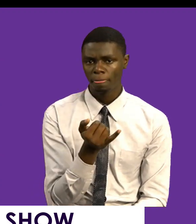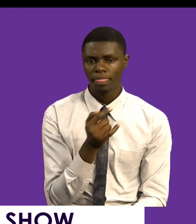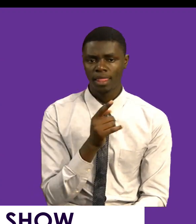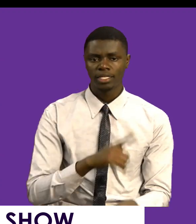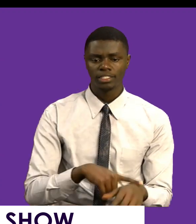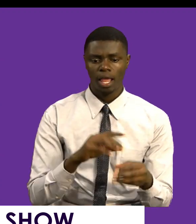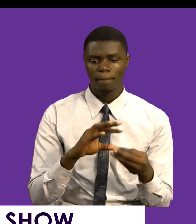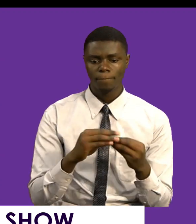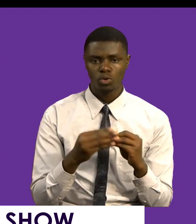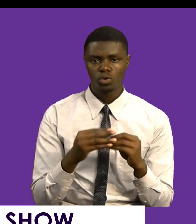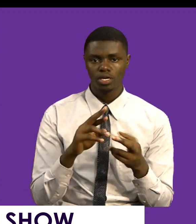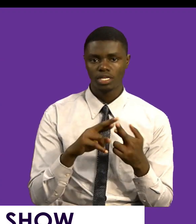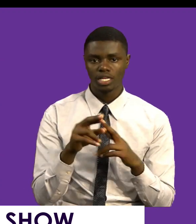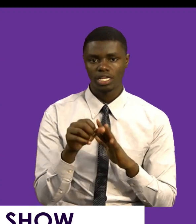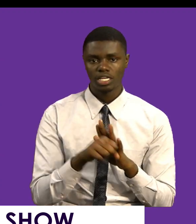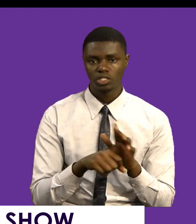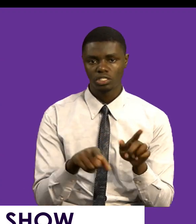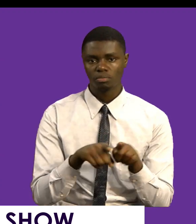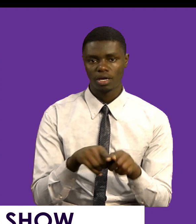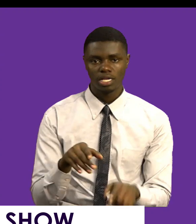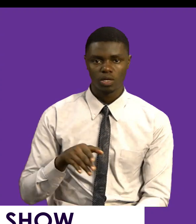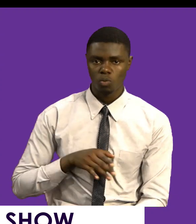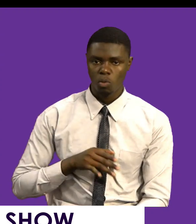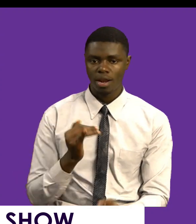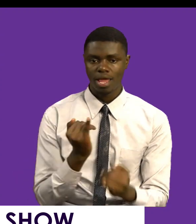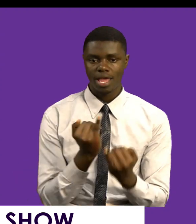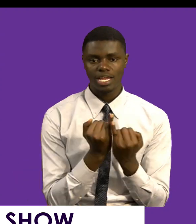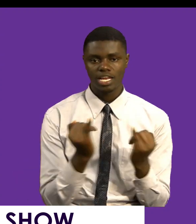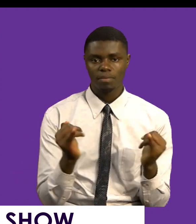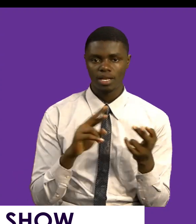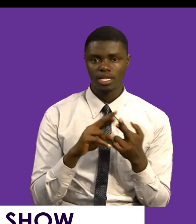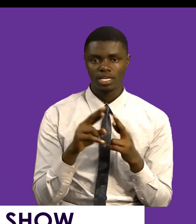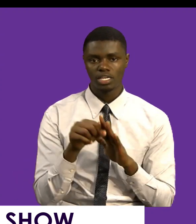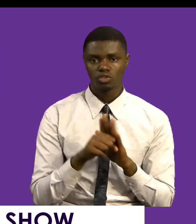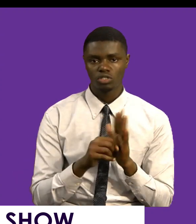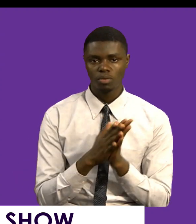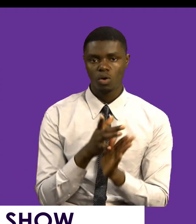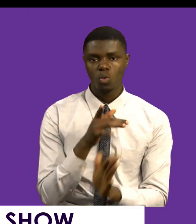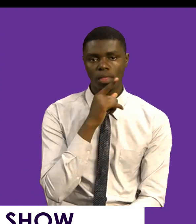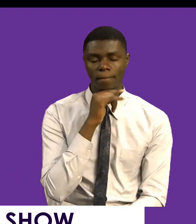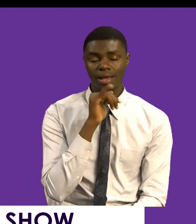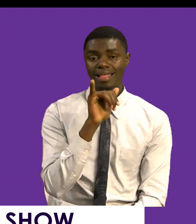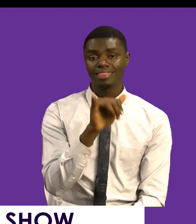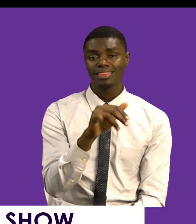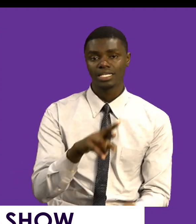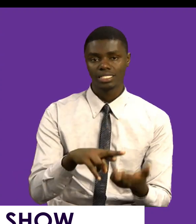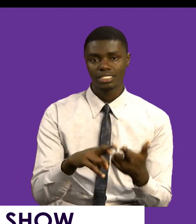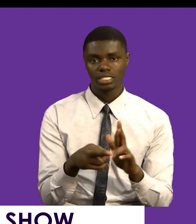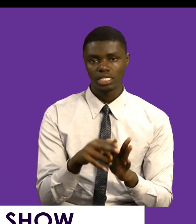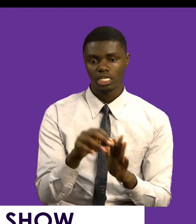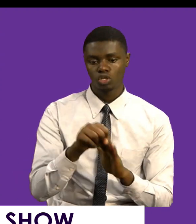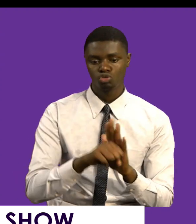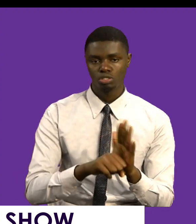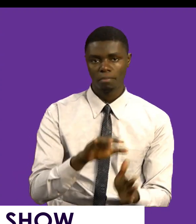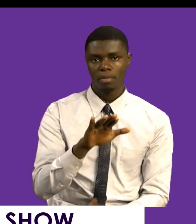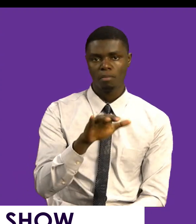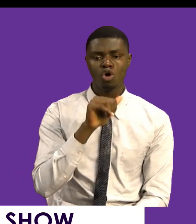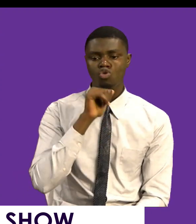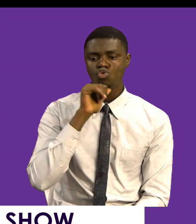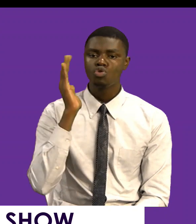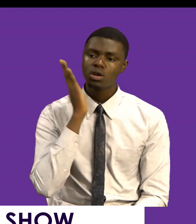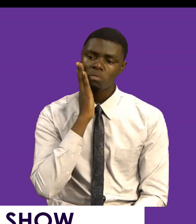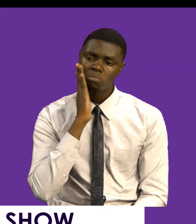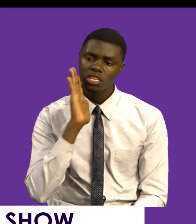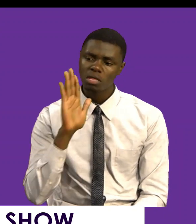you create a relationship as a woman, independent relationship with a man, that is your relationship. It is not your